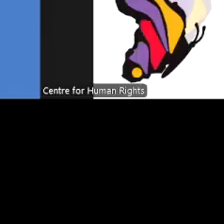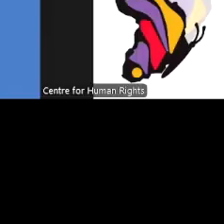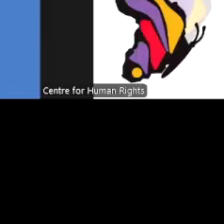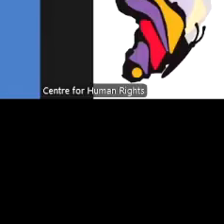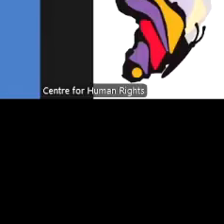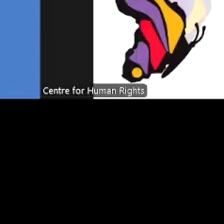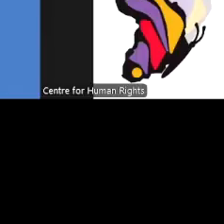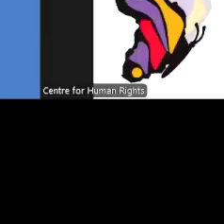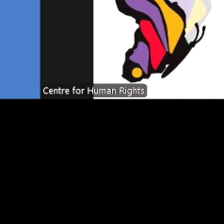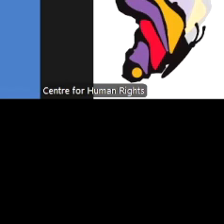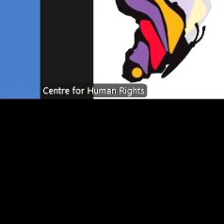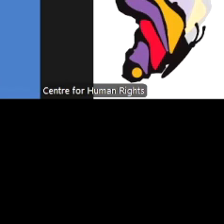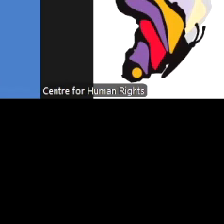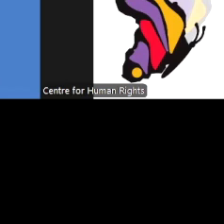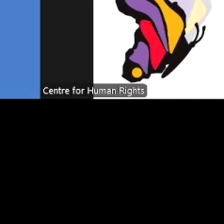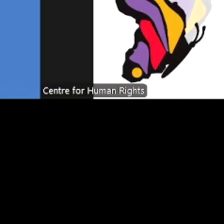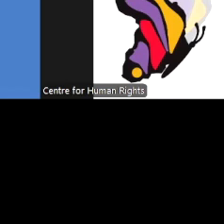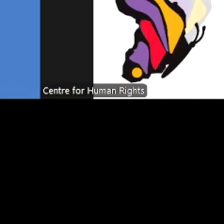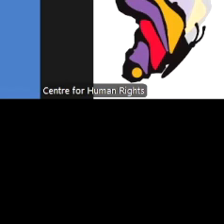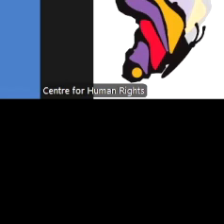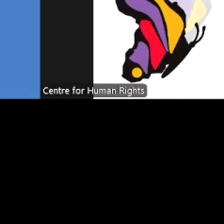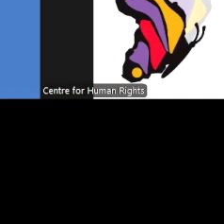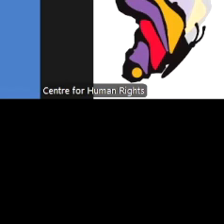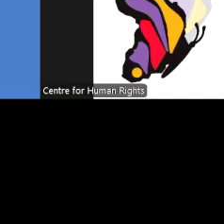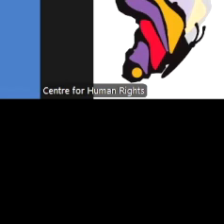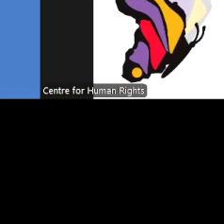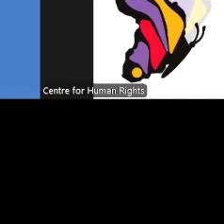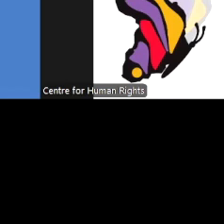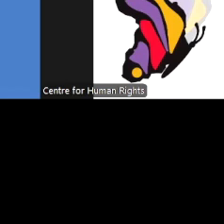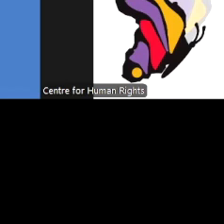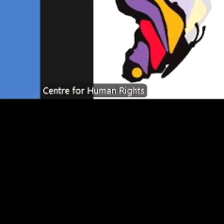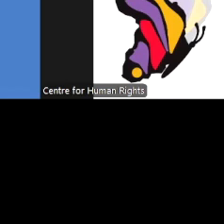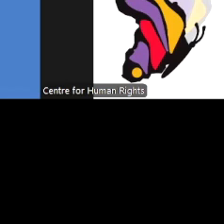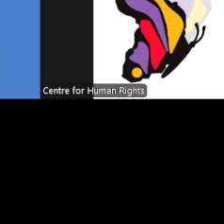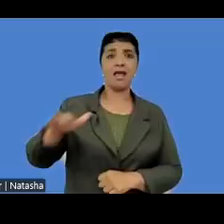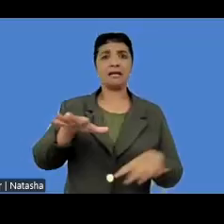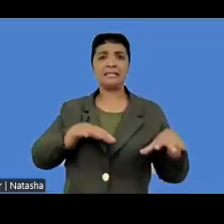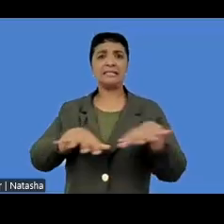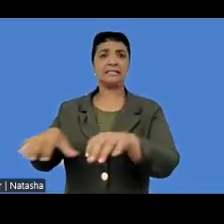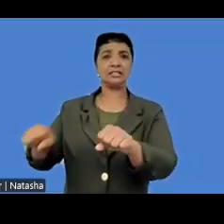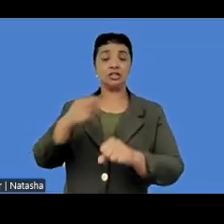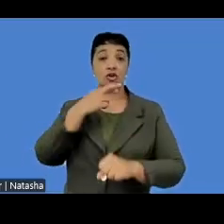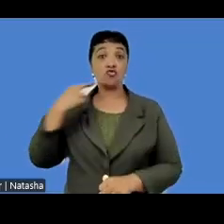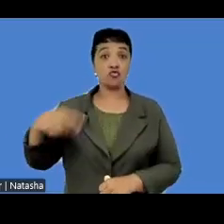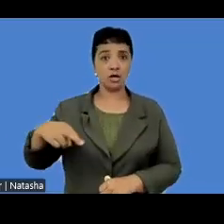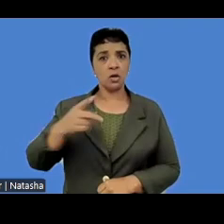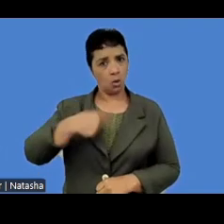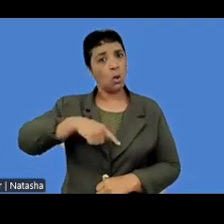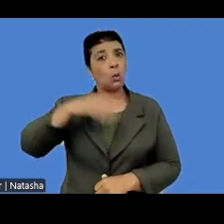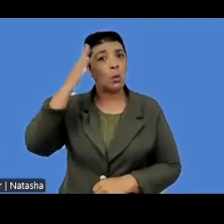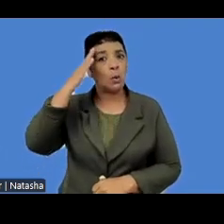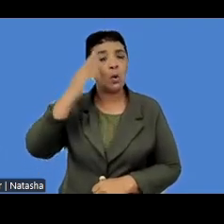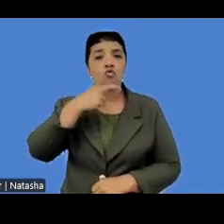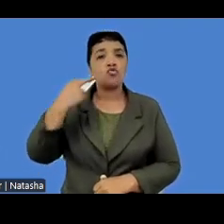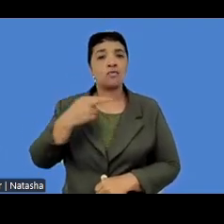These institutions are now in occupied territories, and we know that Russian agents carried out